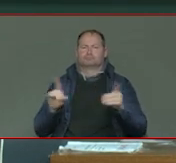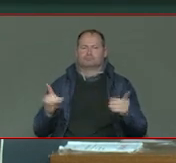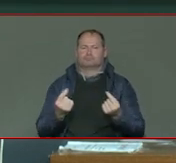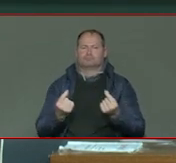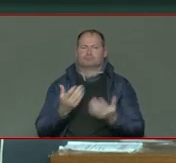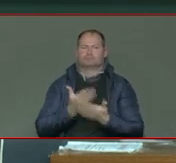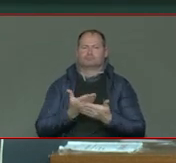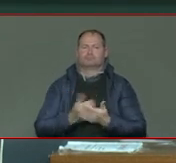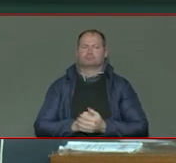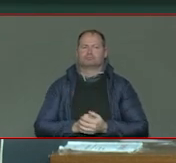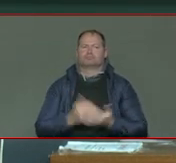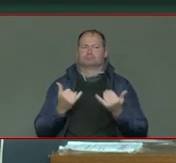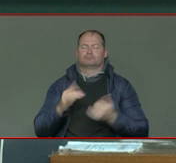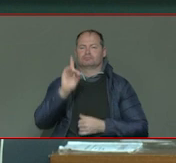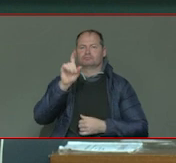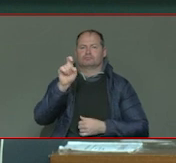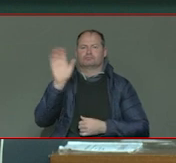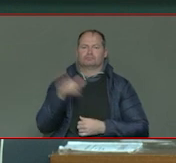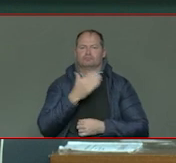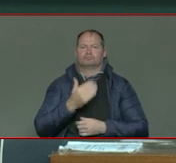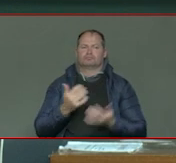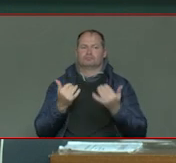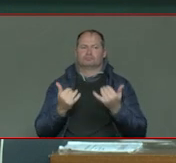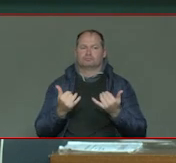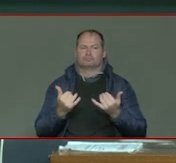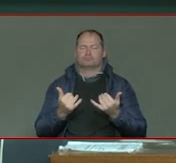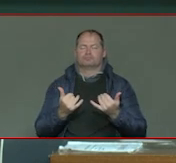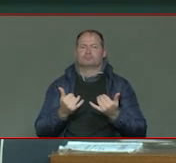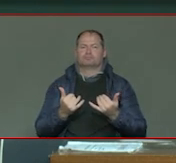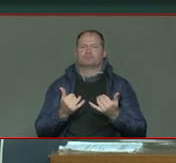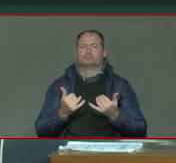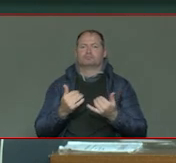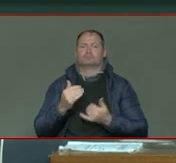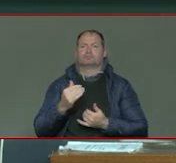you differentiate, you drop dx. What's the derivative of a constant?